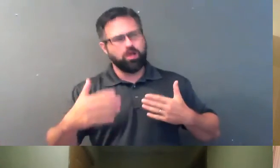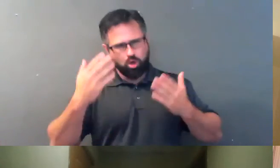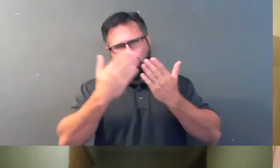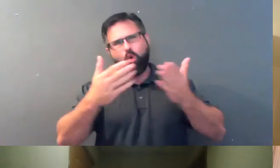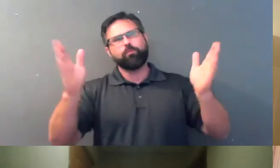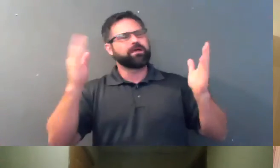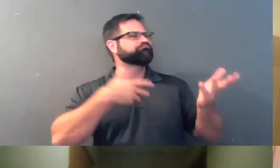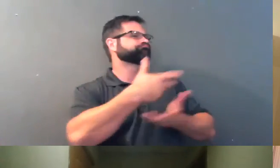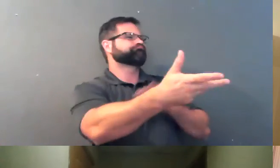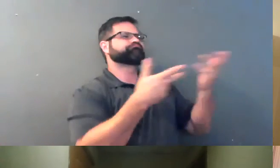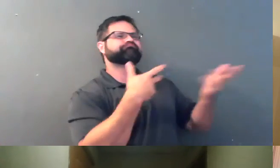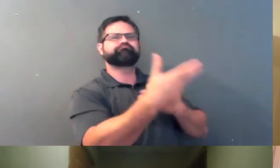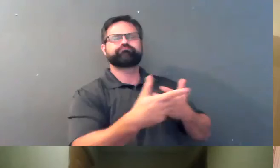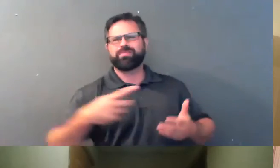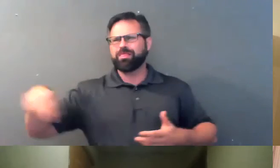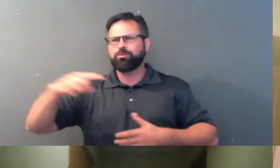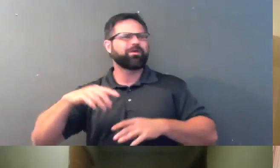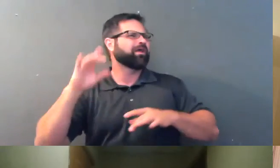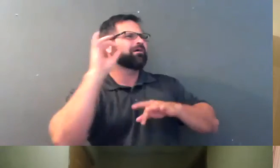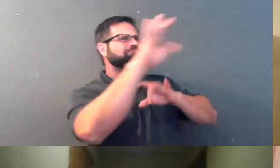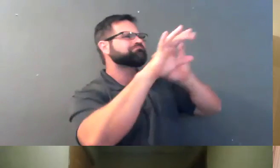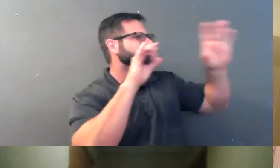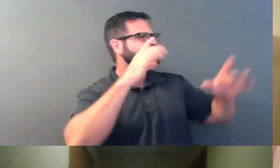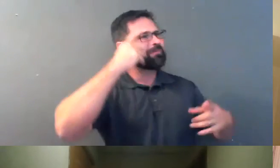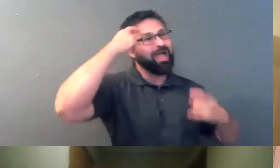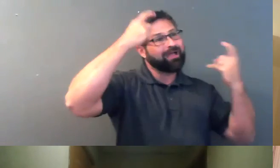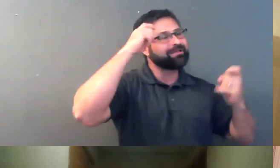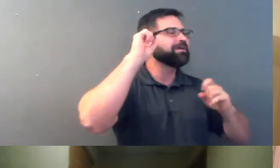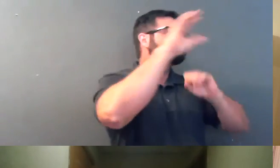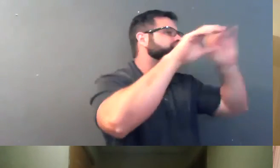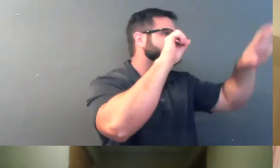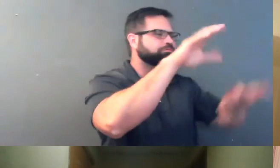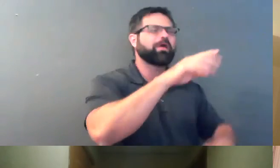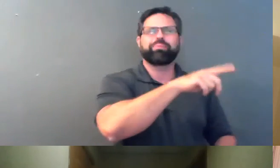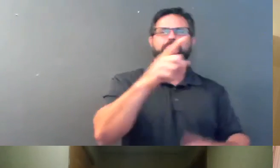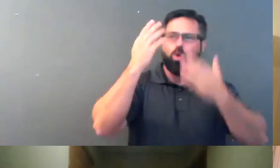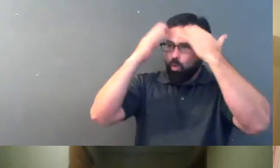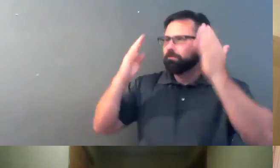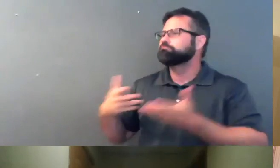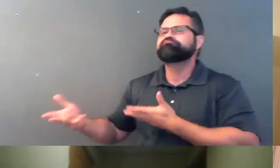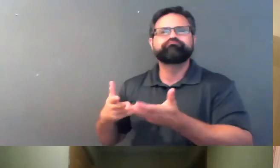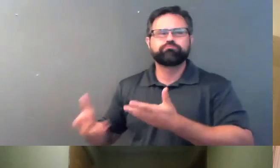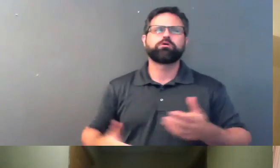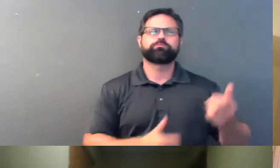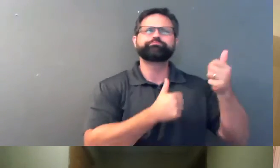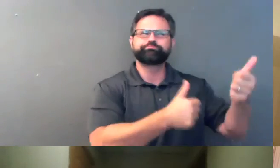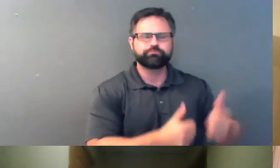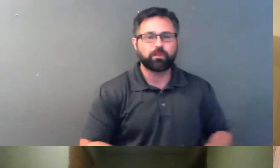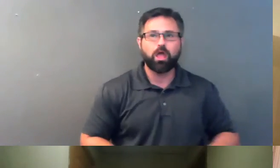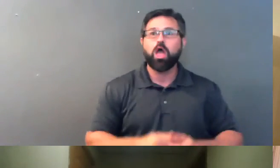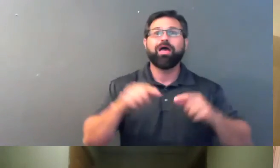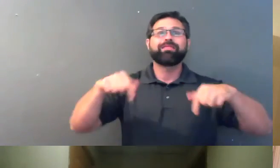the months ahead. It will be important to all of us who are participating in this seminar to put forth